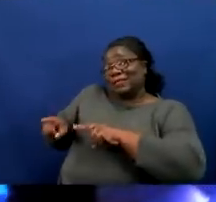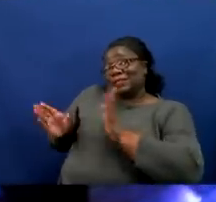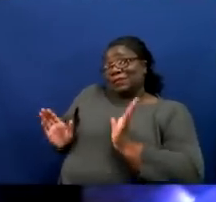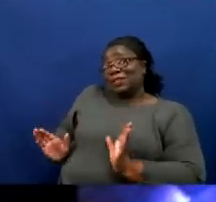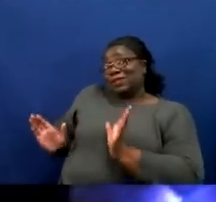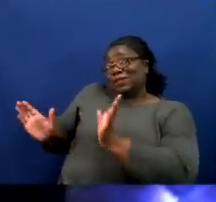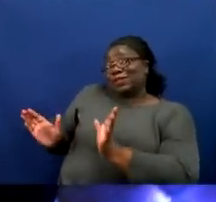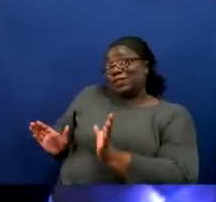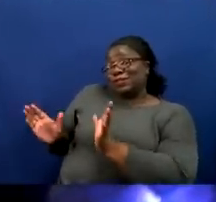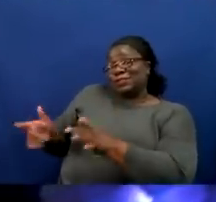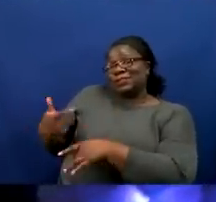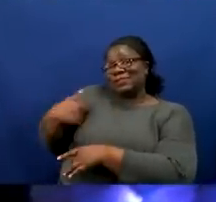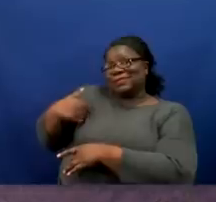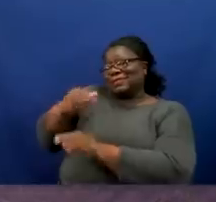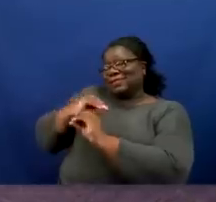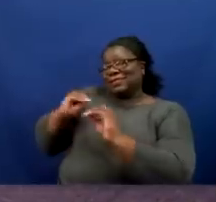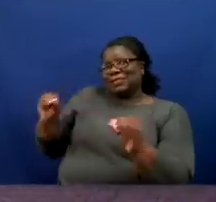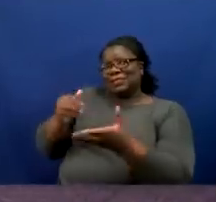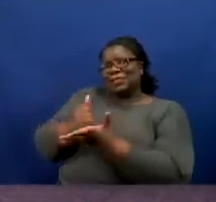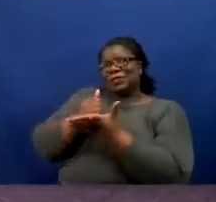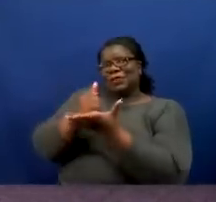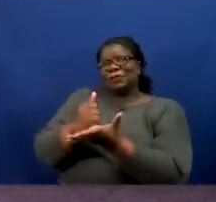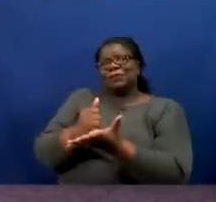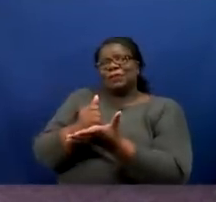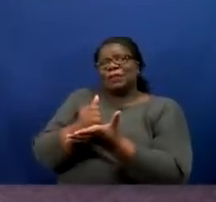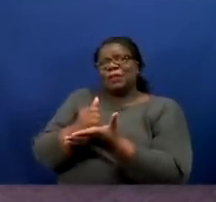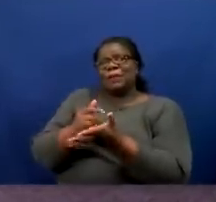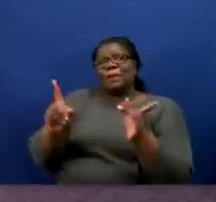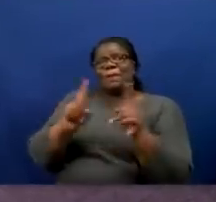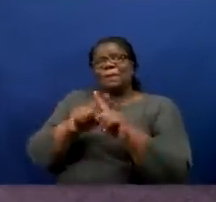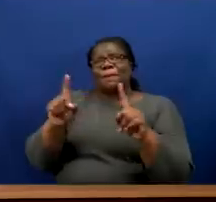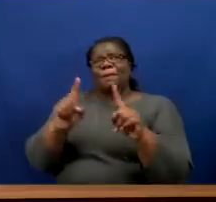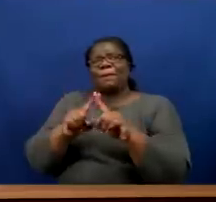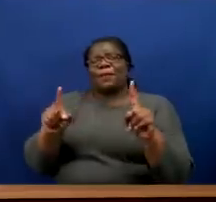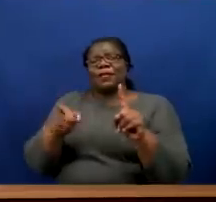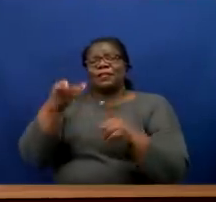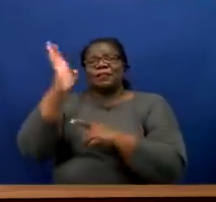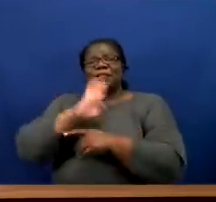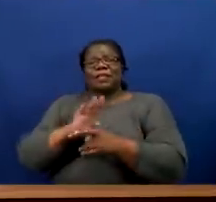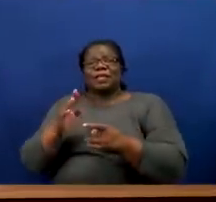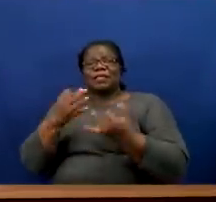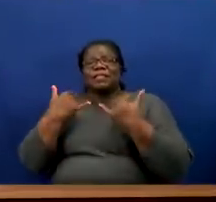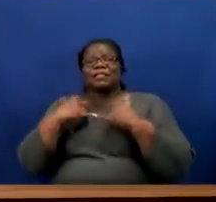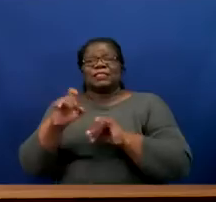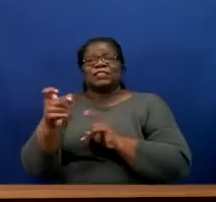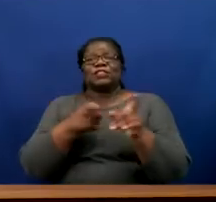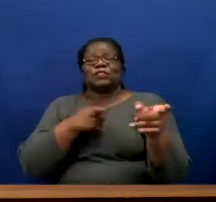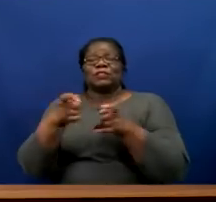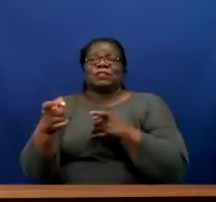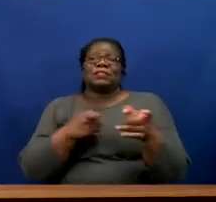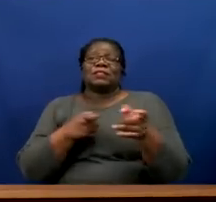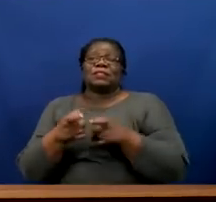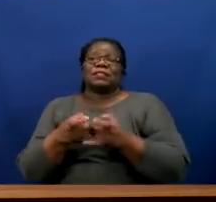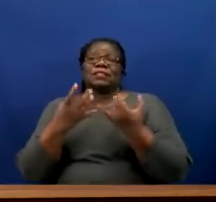they think there's no help to be found. But as long as God is still on the throne, he's